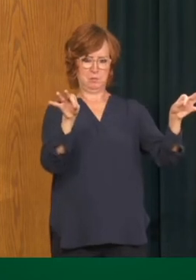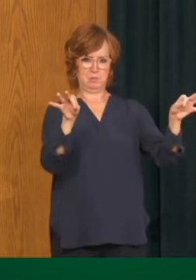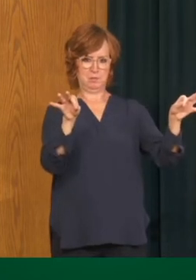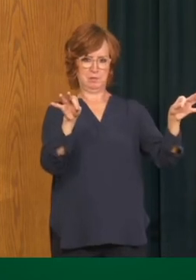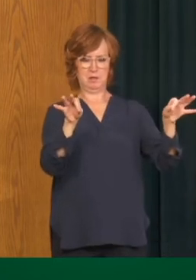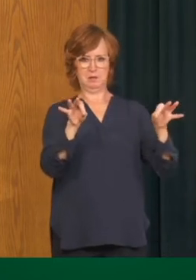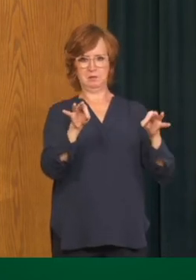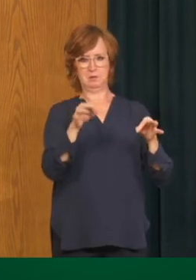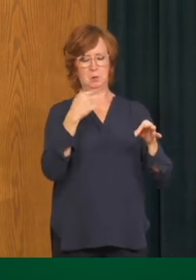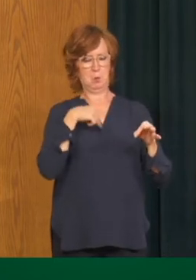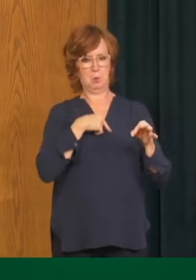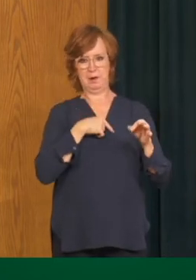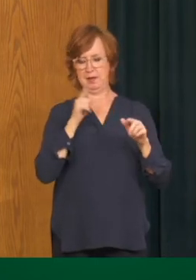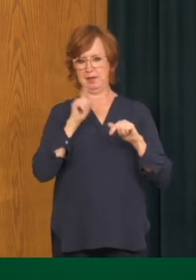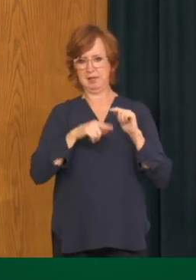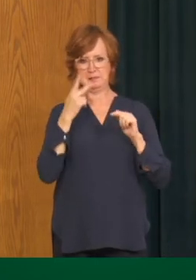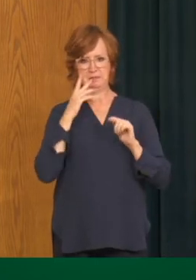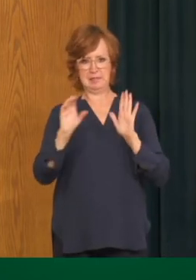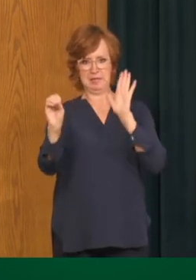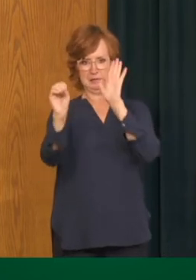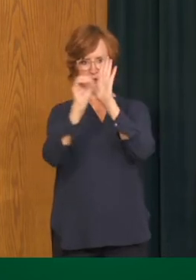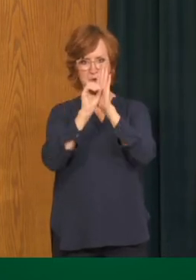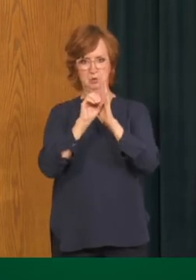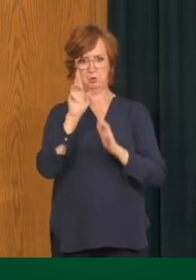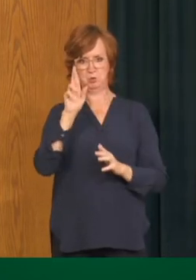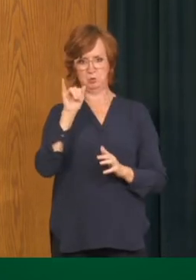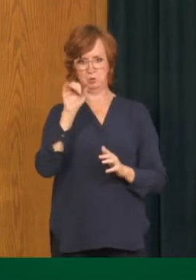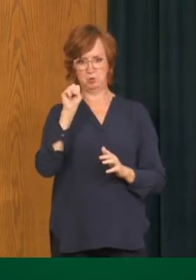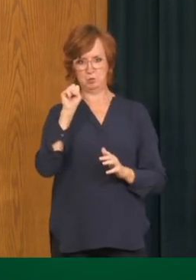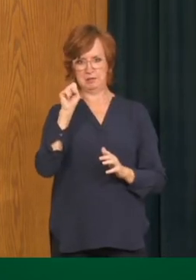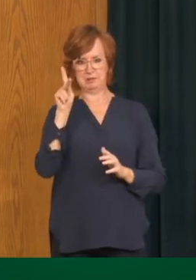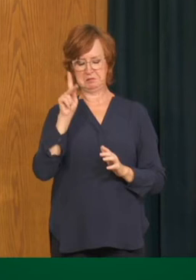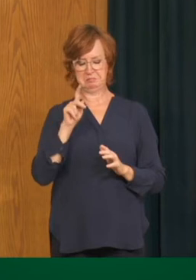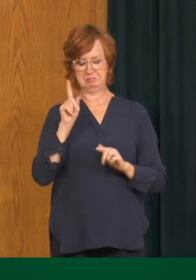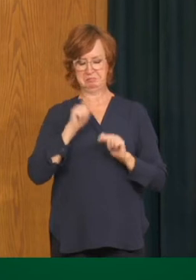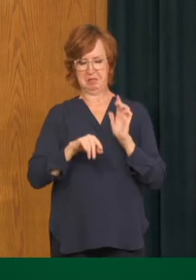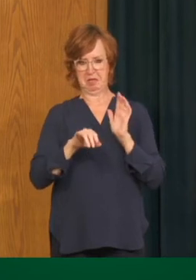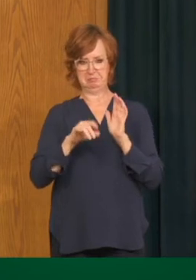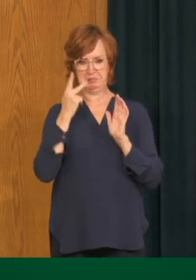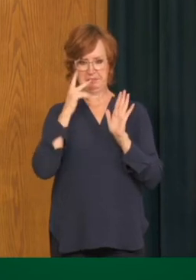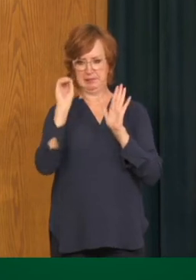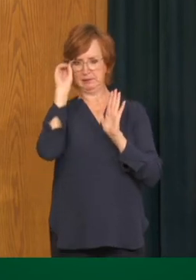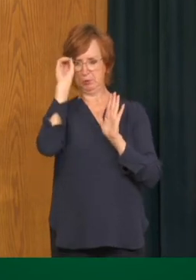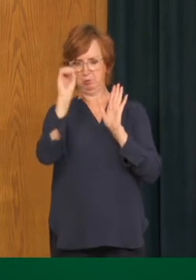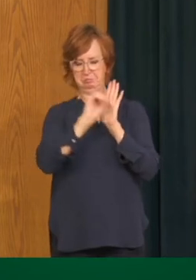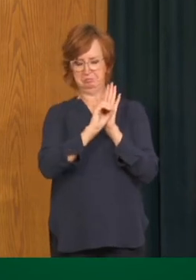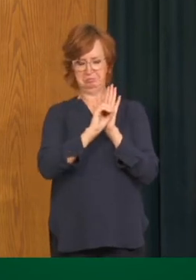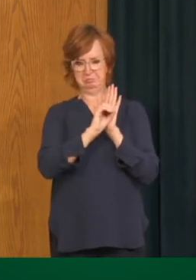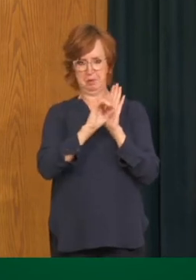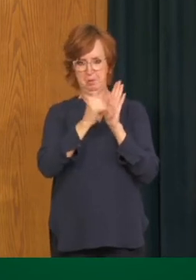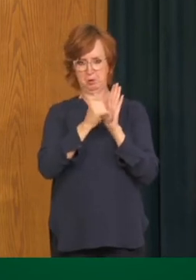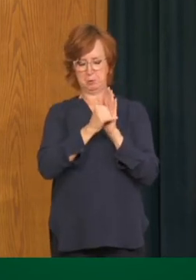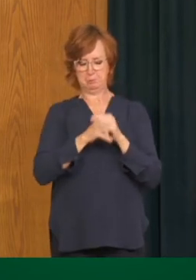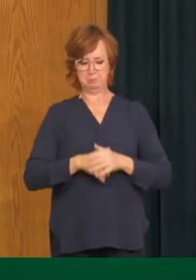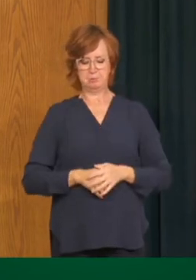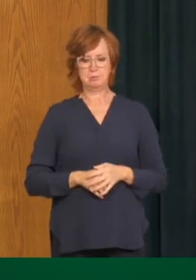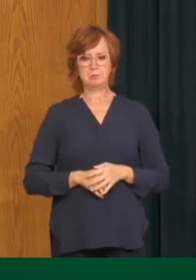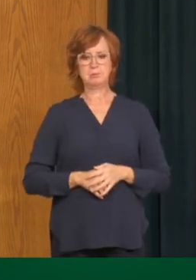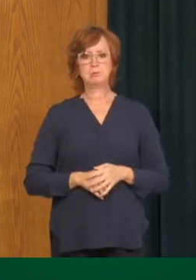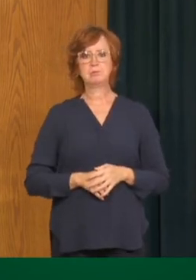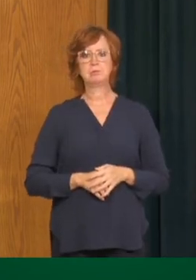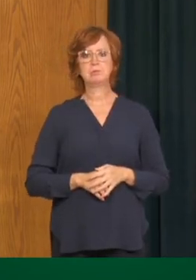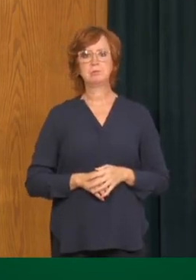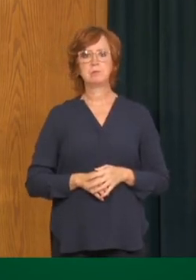zero risk. You look at the risk benefit, and if you look at two key reports in